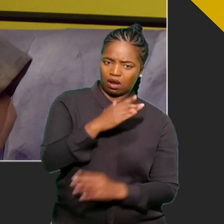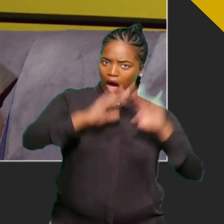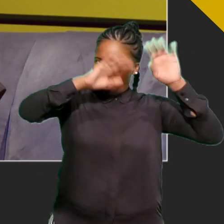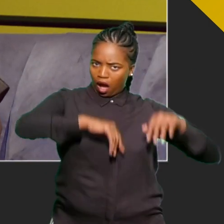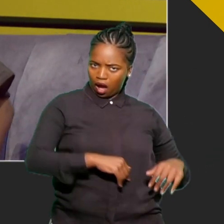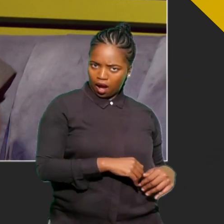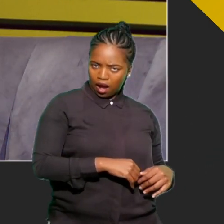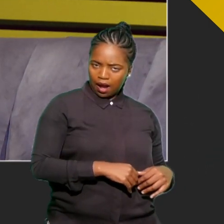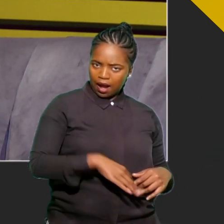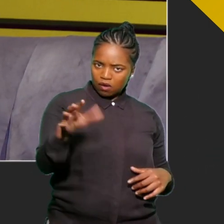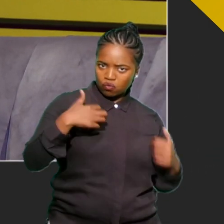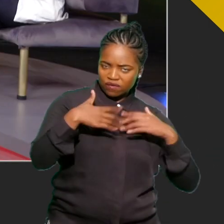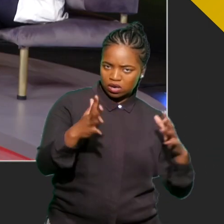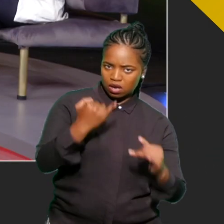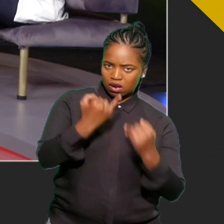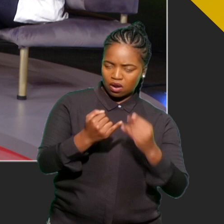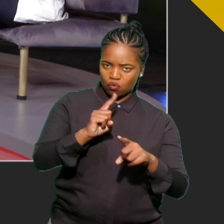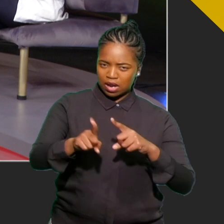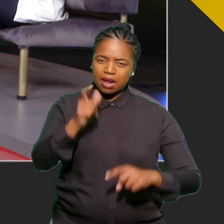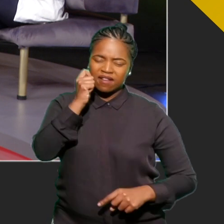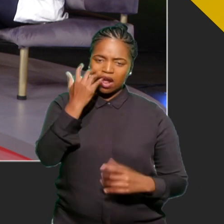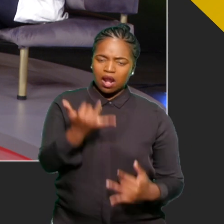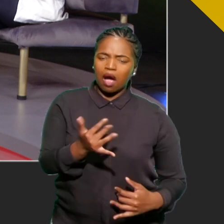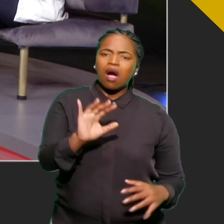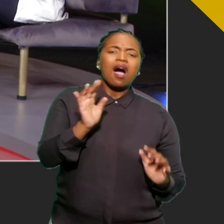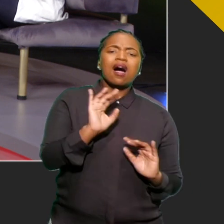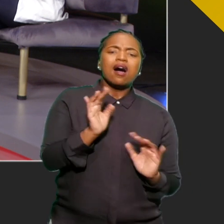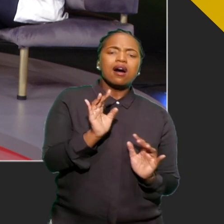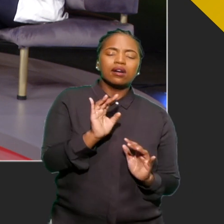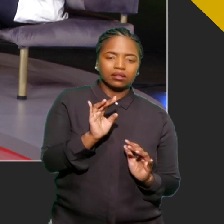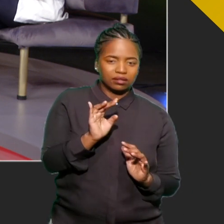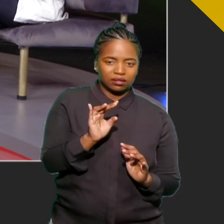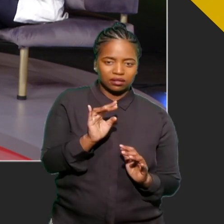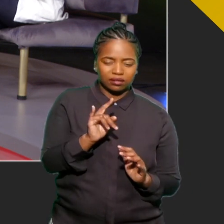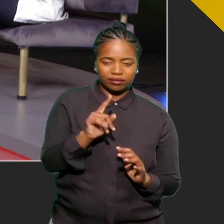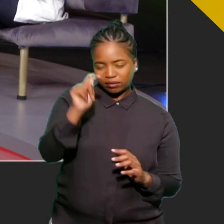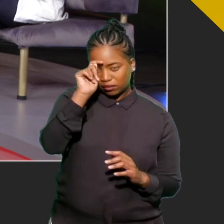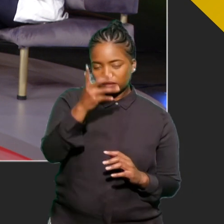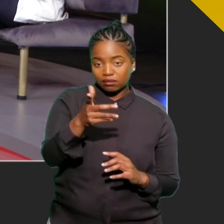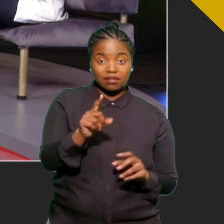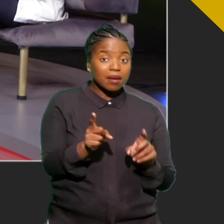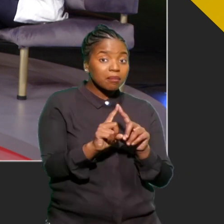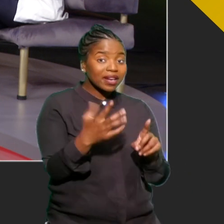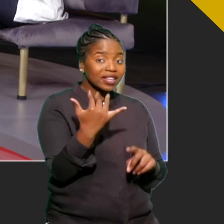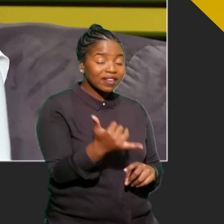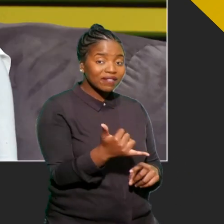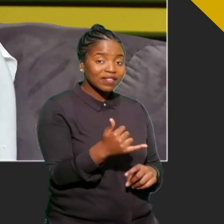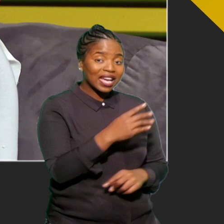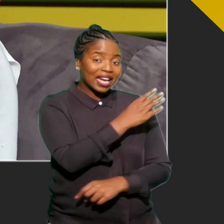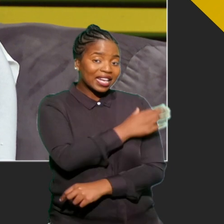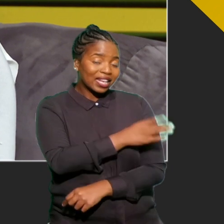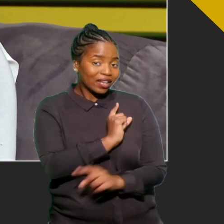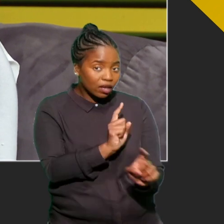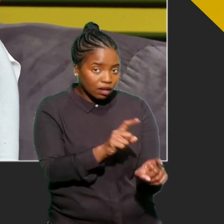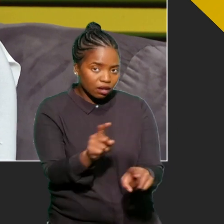Hey Nicolette. So tell me what's all about, man. Well, listen, the reality is it's here now. But imagine, Nicolette, if you bring the clinics to the schools.